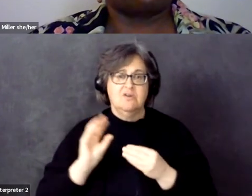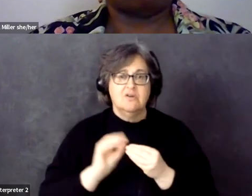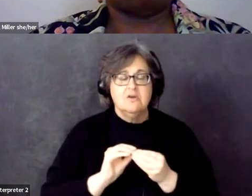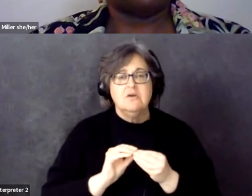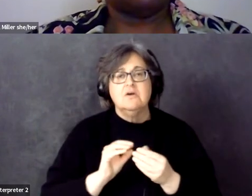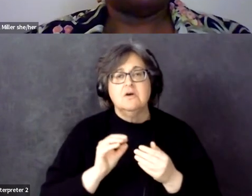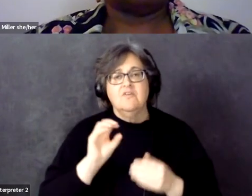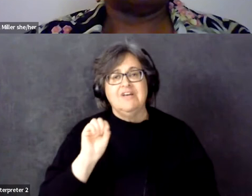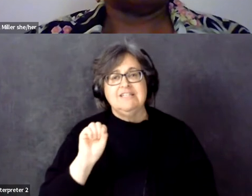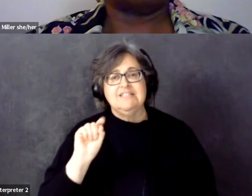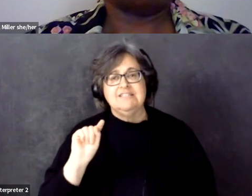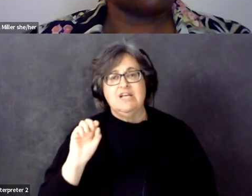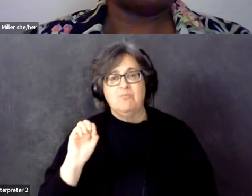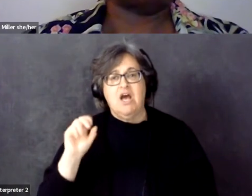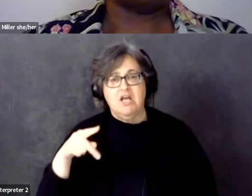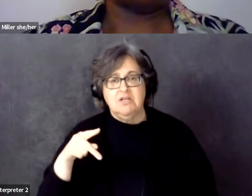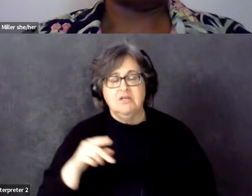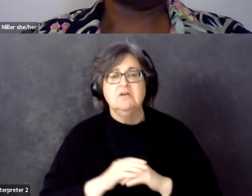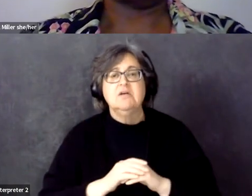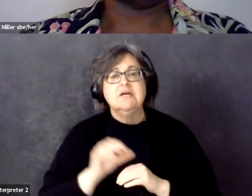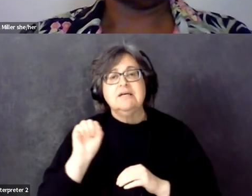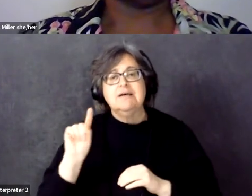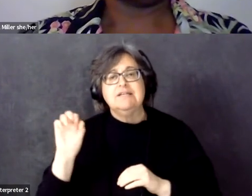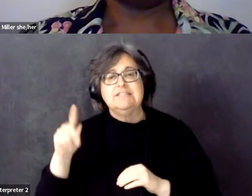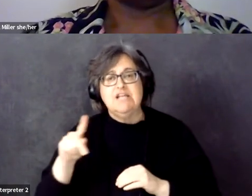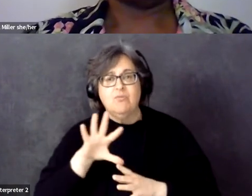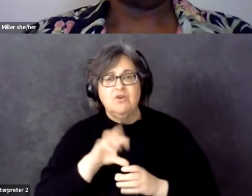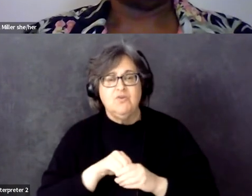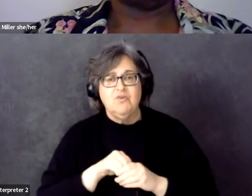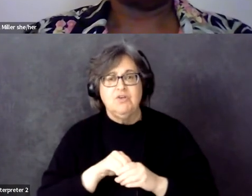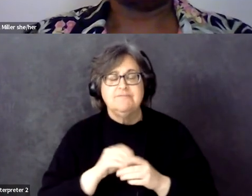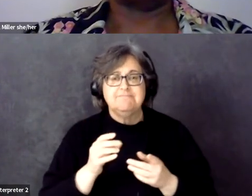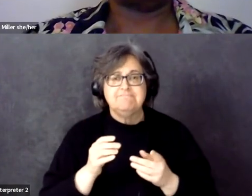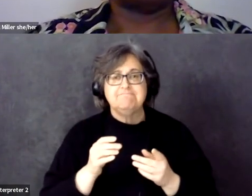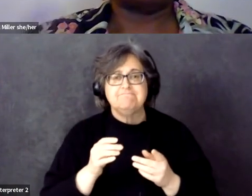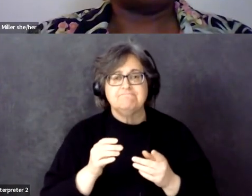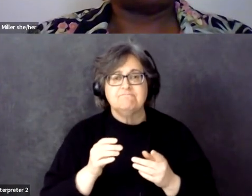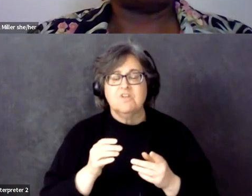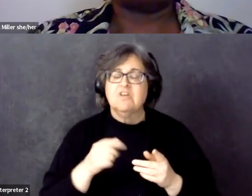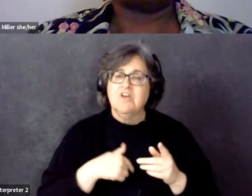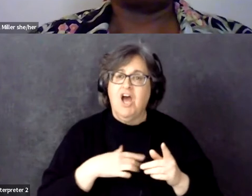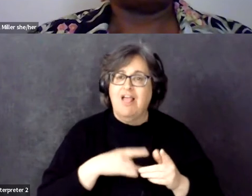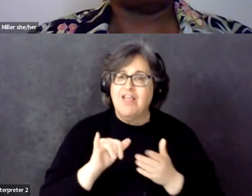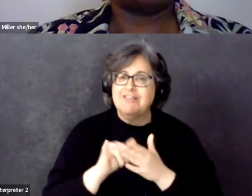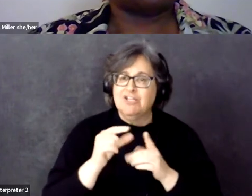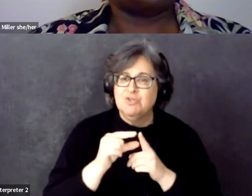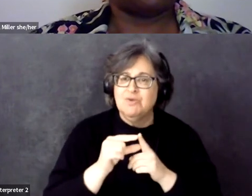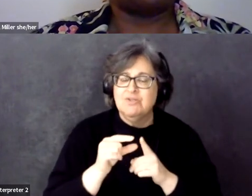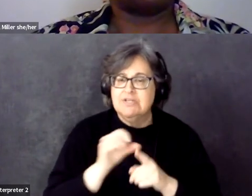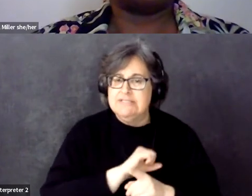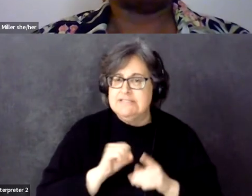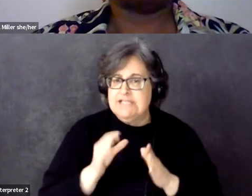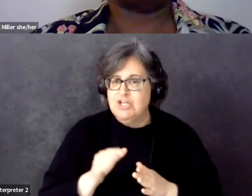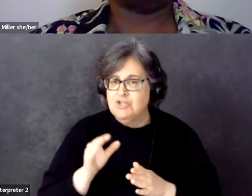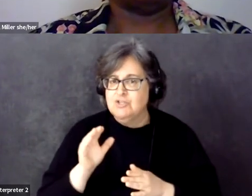STOPS, STOP got involved in the fight for, and I really like that term, Senator